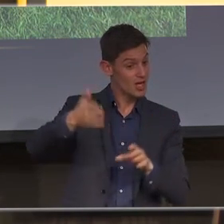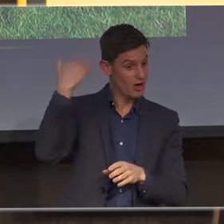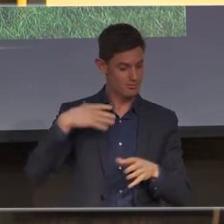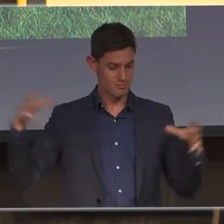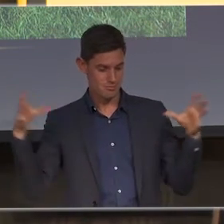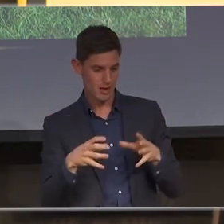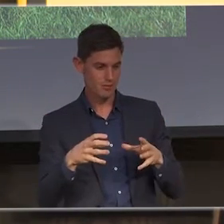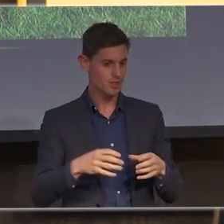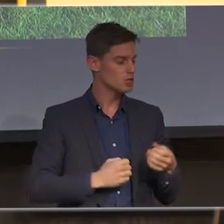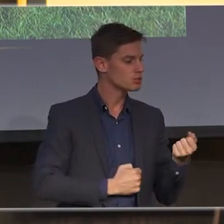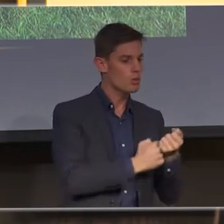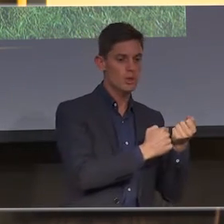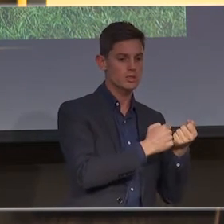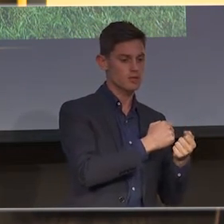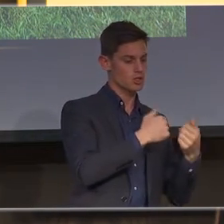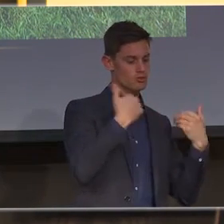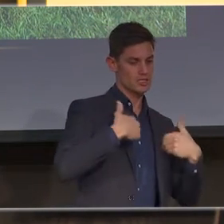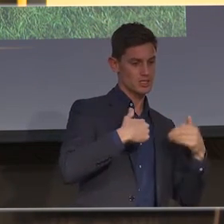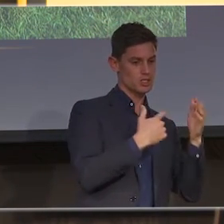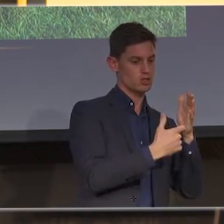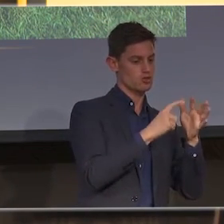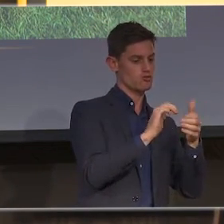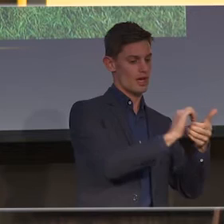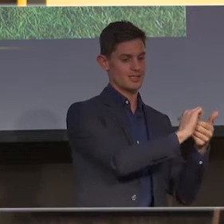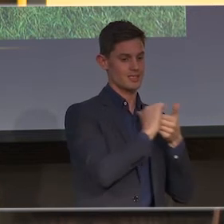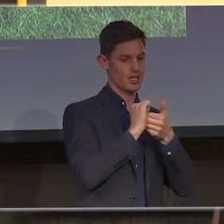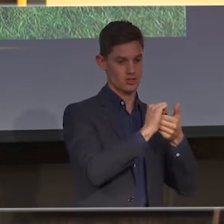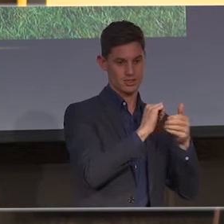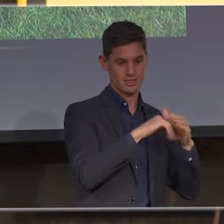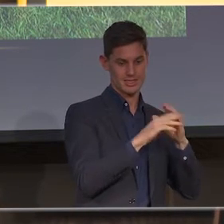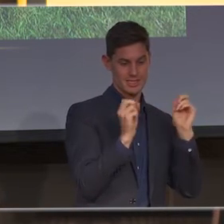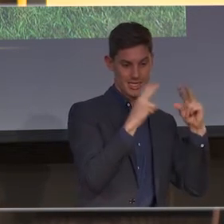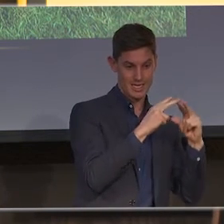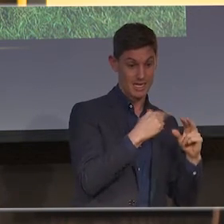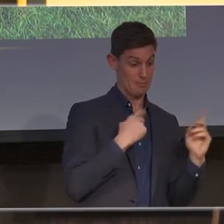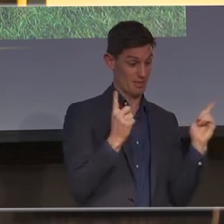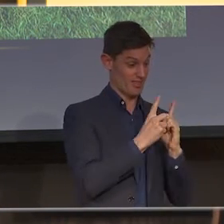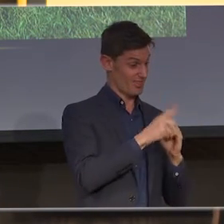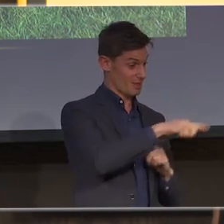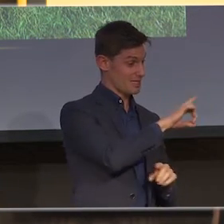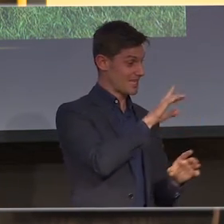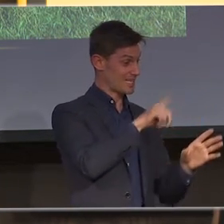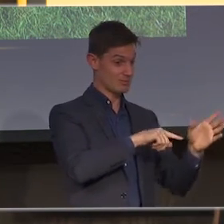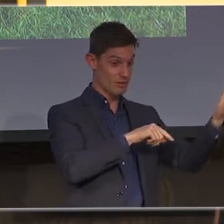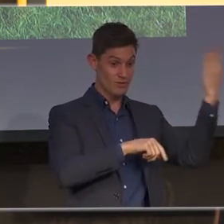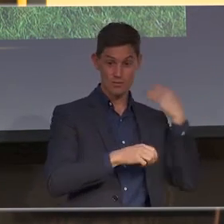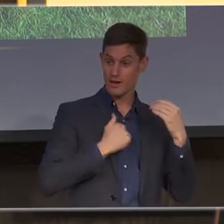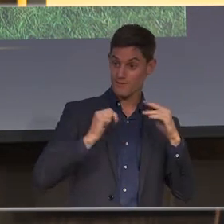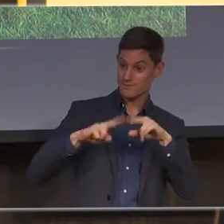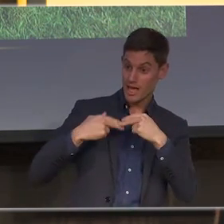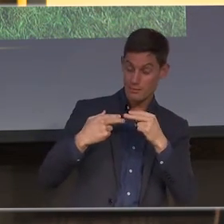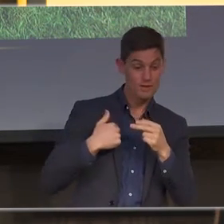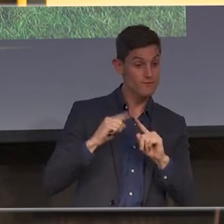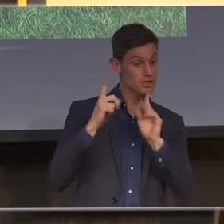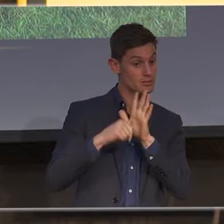previous, supporters of Residents of Reconciliation in Western Sydney I'd met 10 years previously. I marched with family members I was meeting